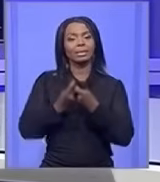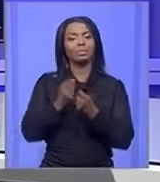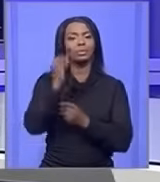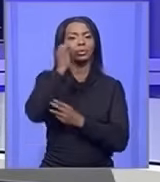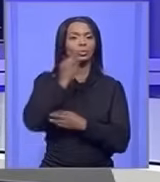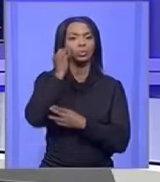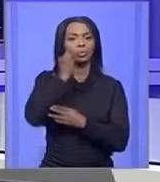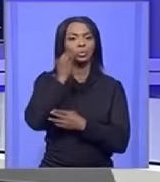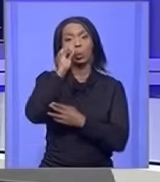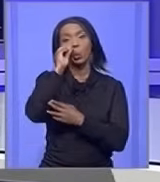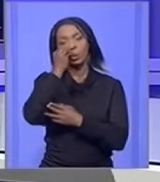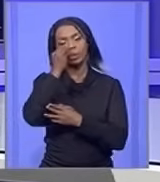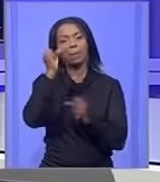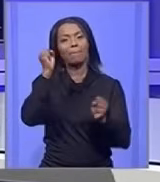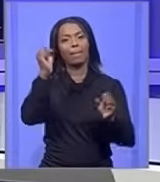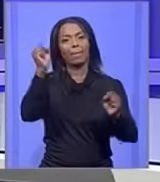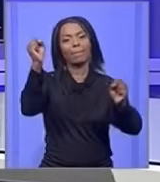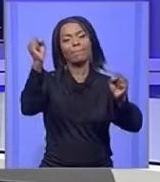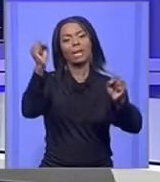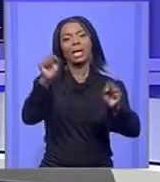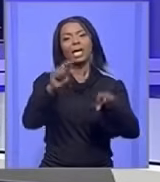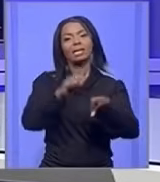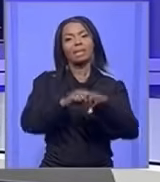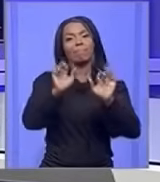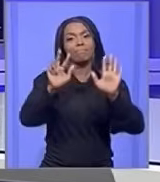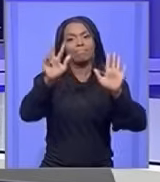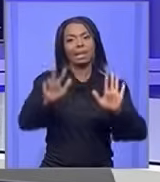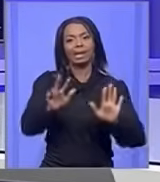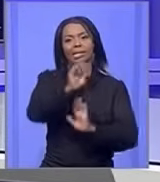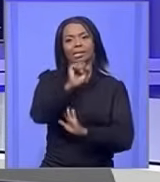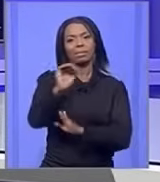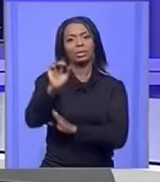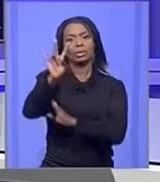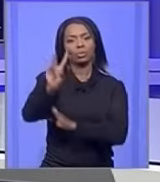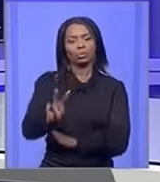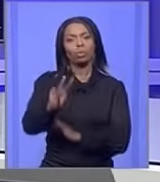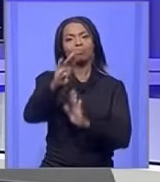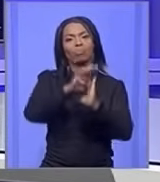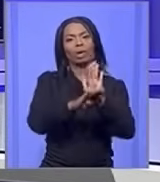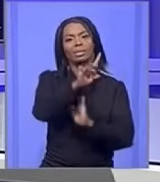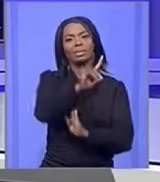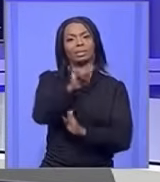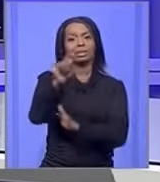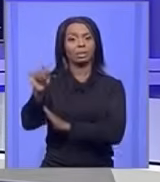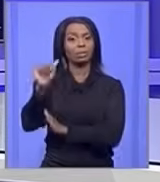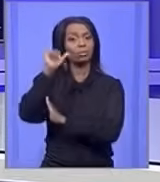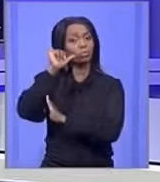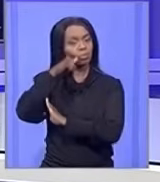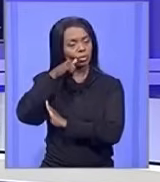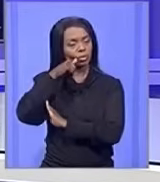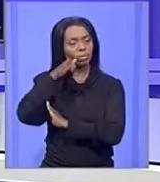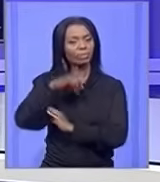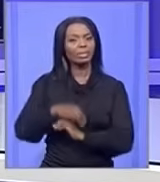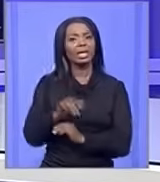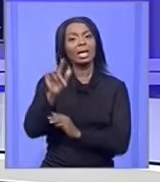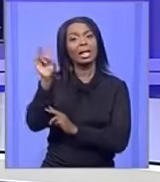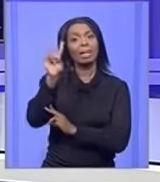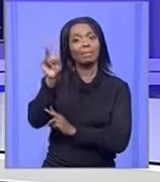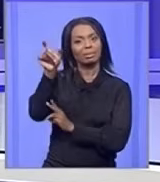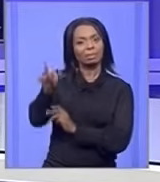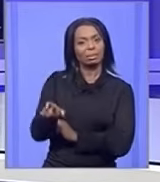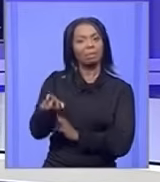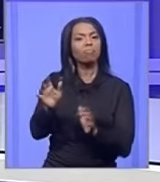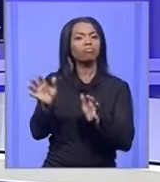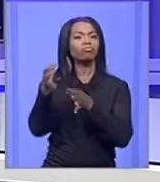tša Sesotho ba tla lefa tšona ka iri ya seswai mo go SABC 2 le go TTT go sasa. Le beseng ka dimeng